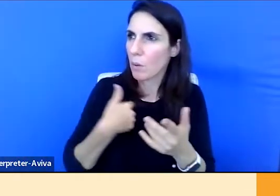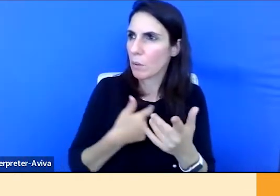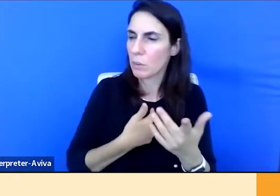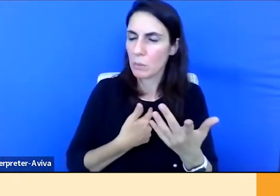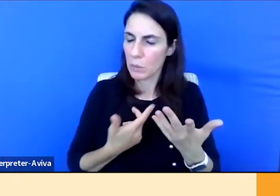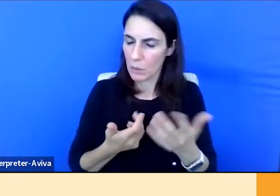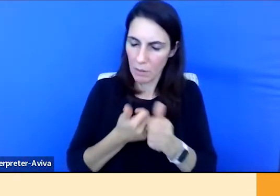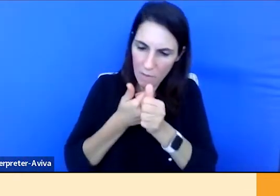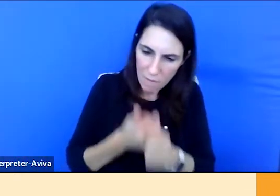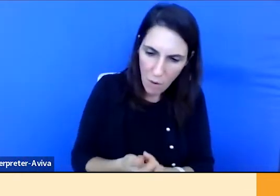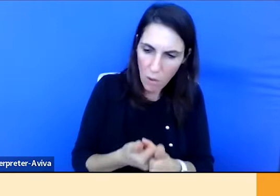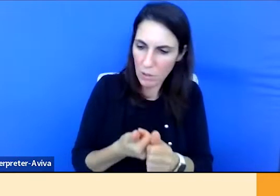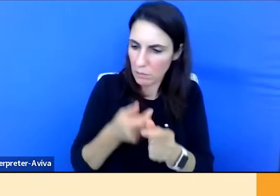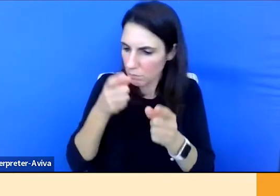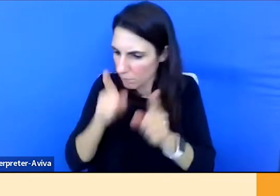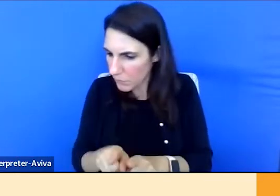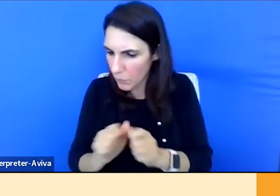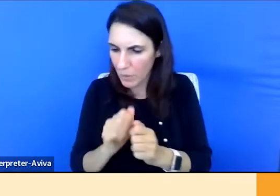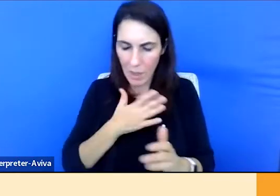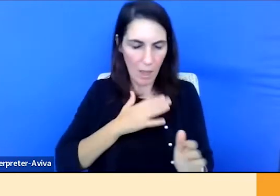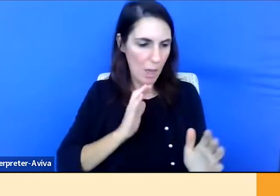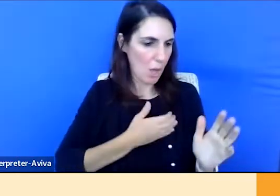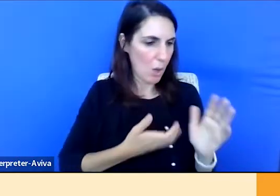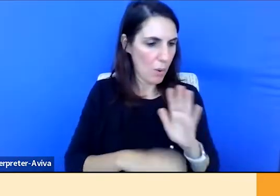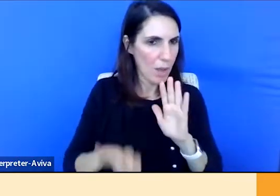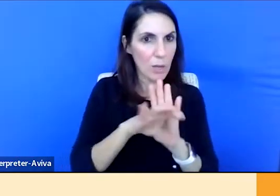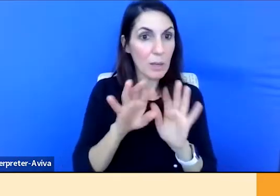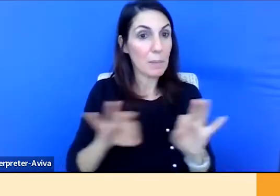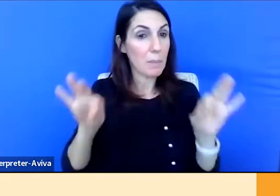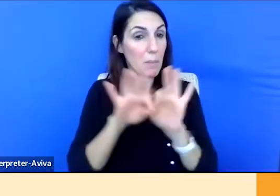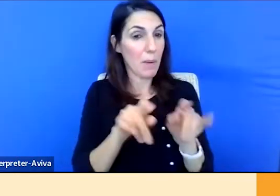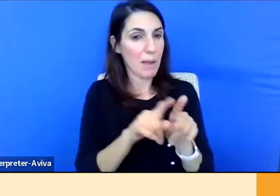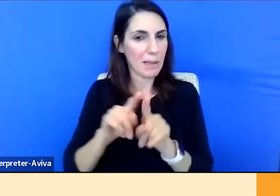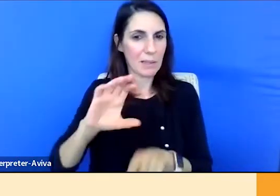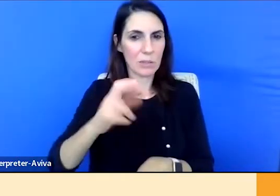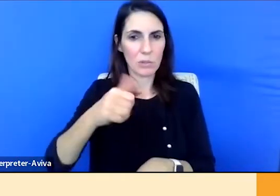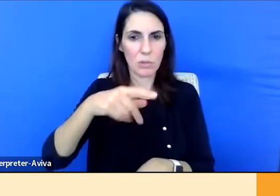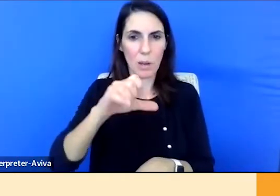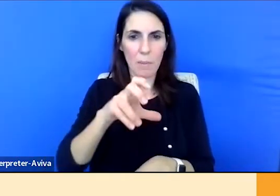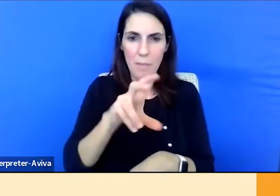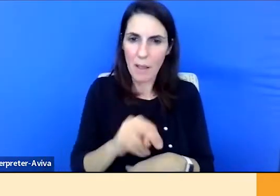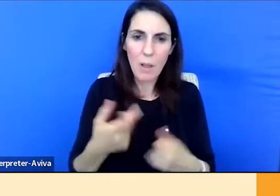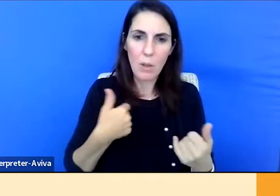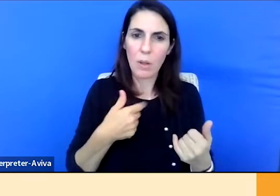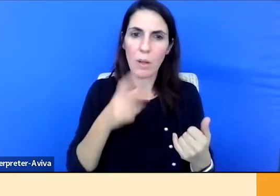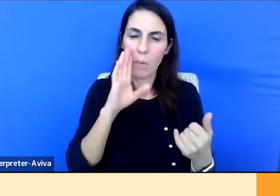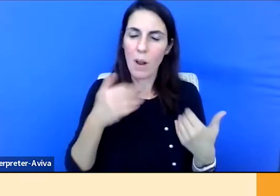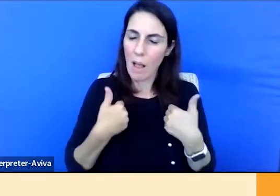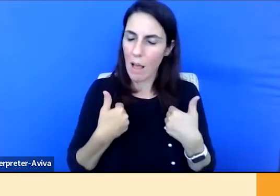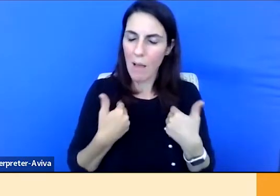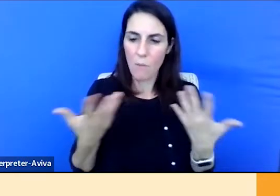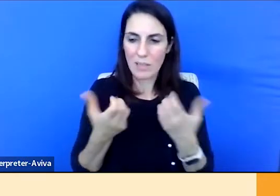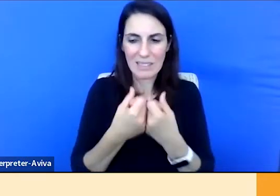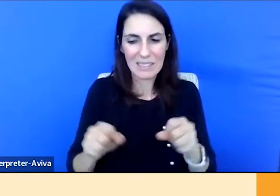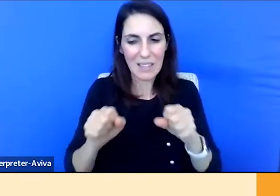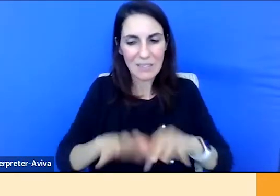character. It is important as a chaplain to create a container of safe space,